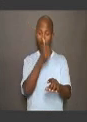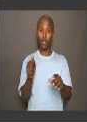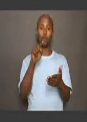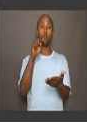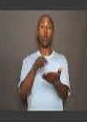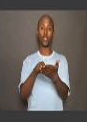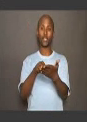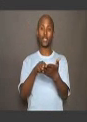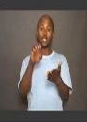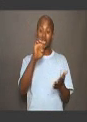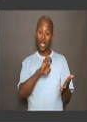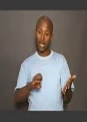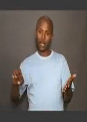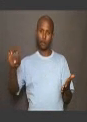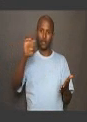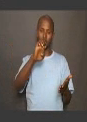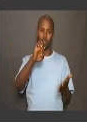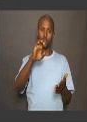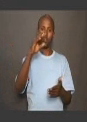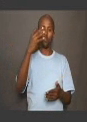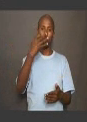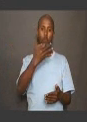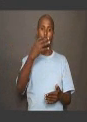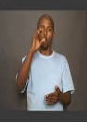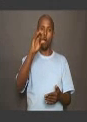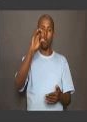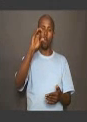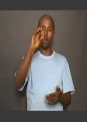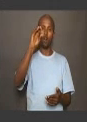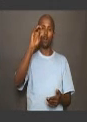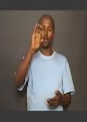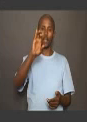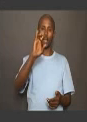the ellipse to the foci is constant.